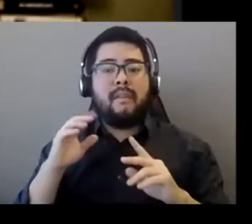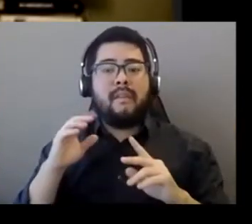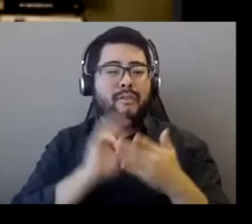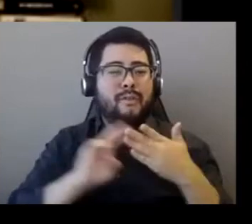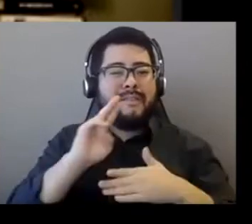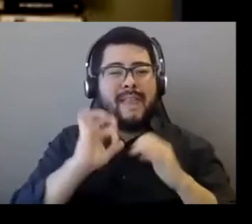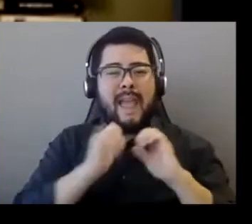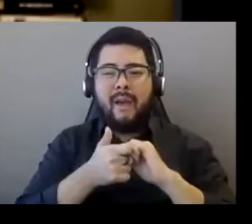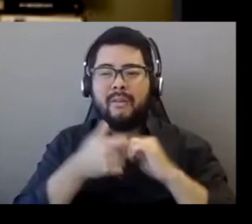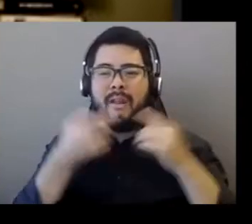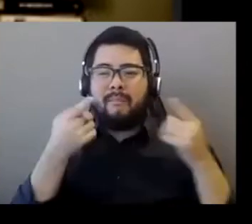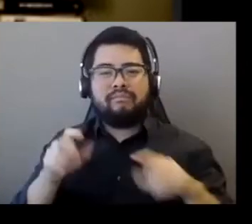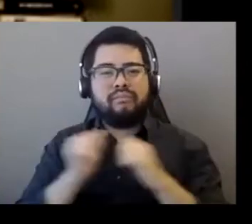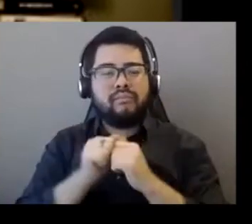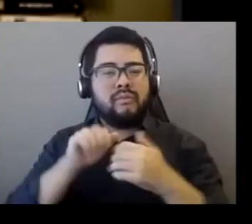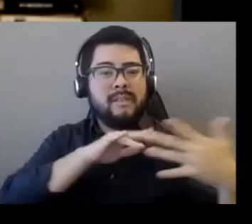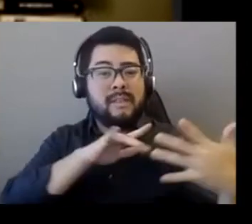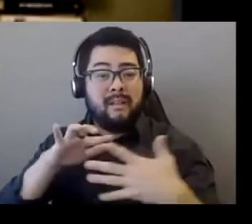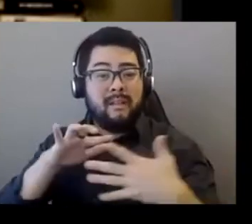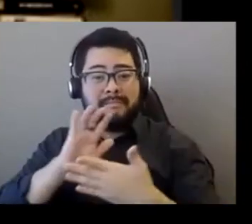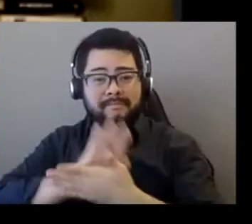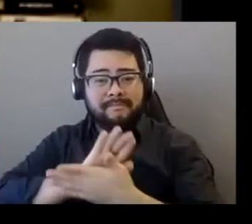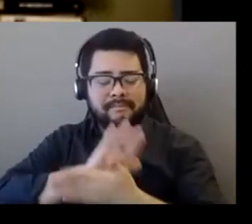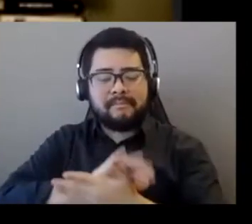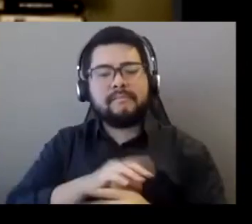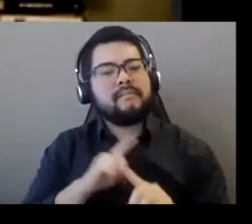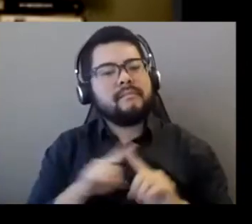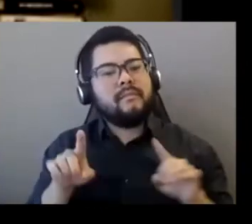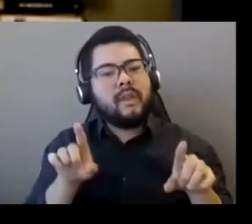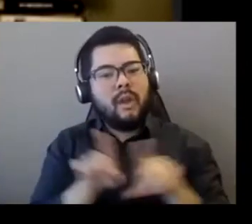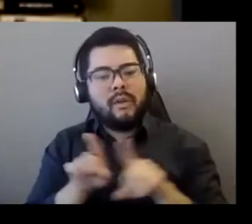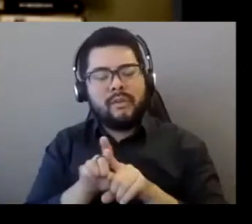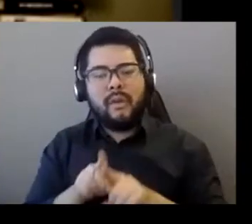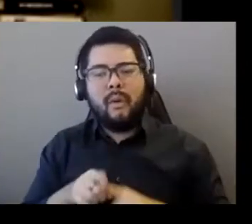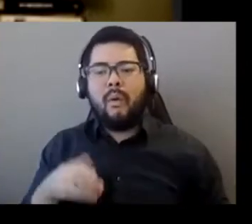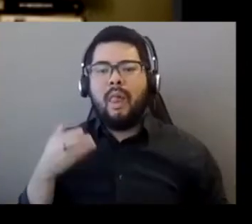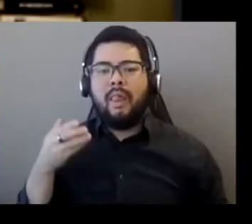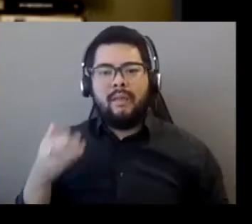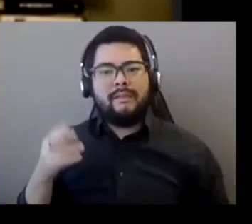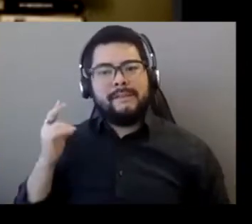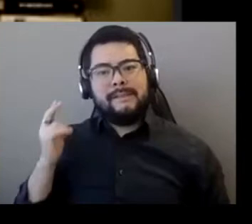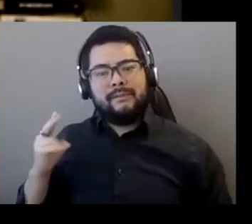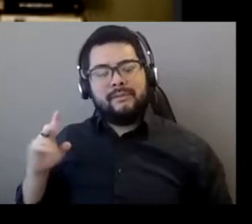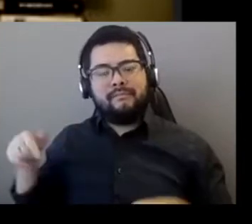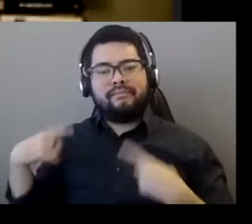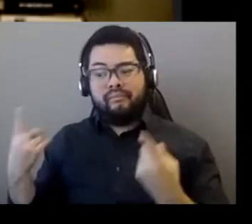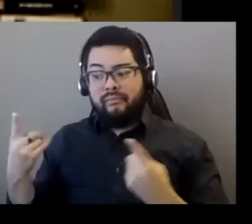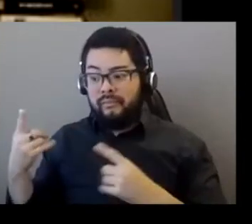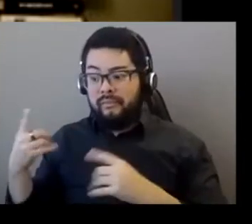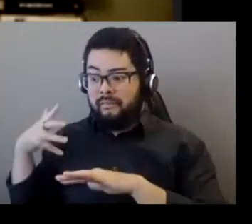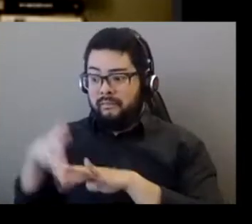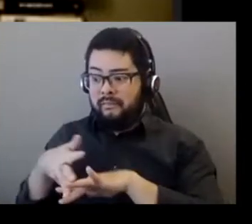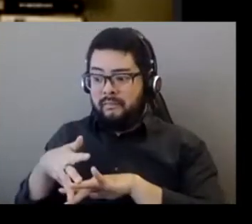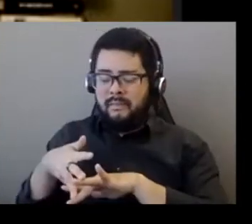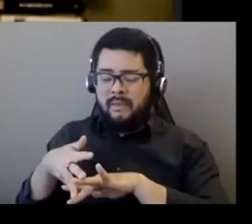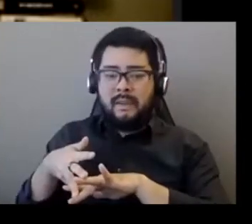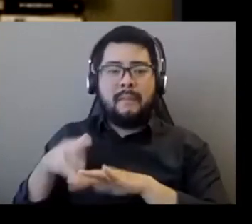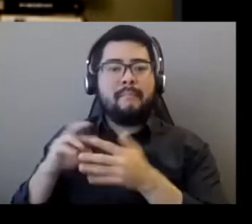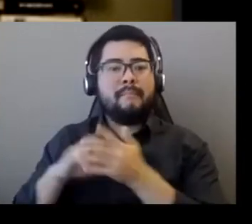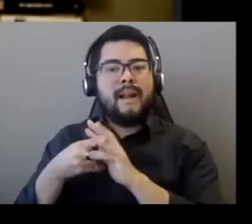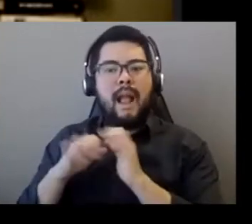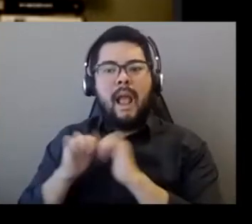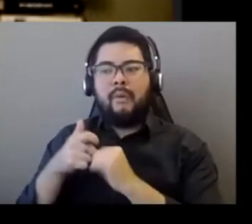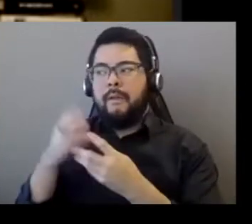But also we should be very aware of the fact there's a history of co-optation and the way in which they take things